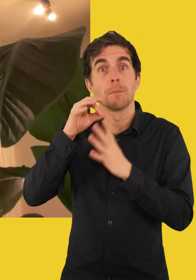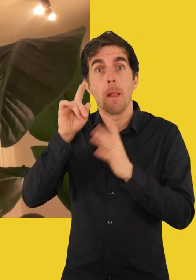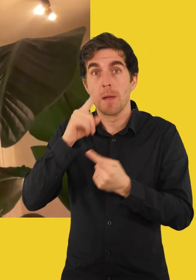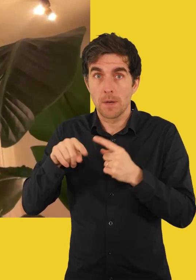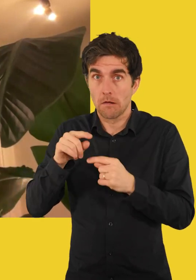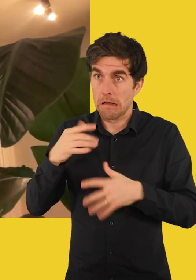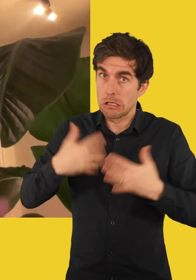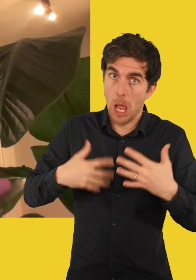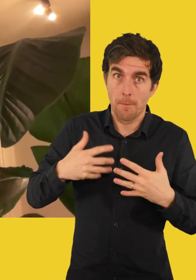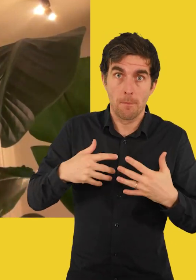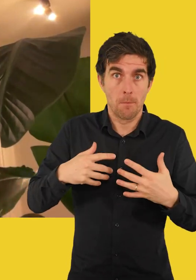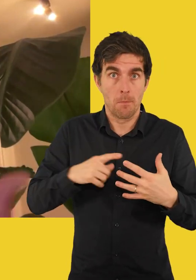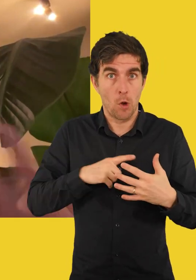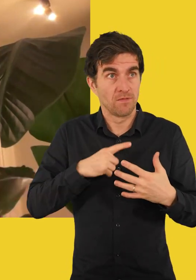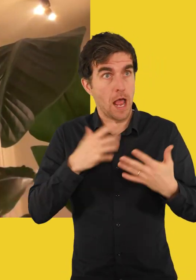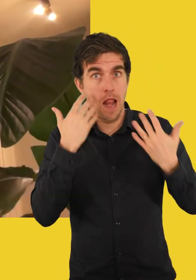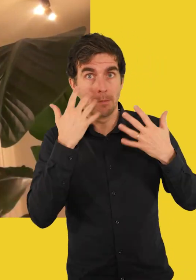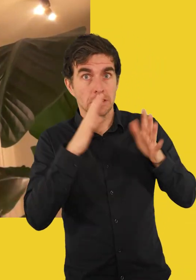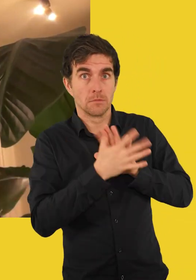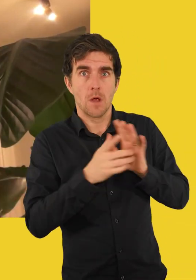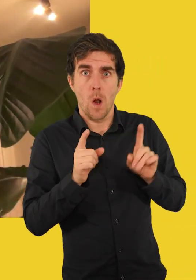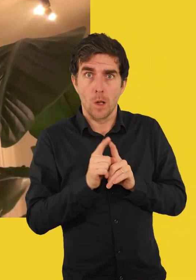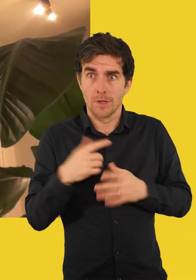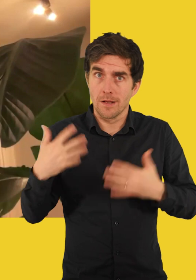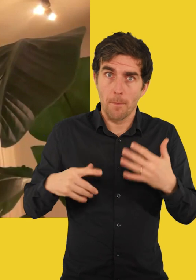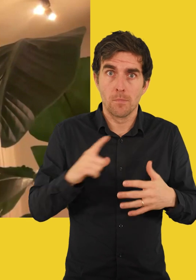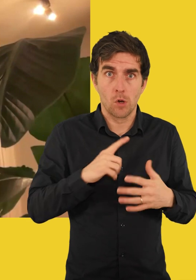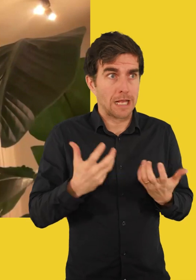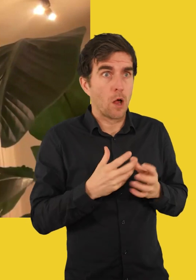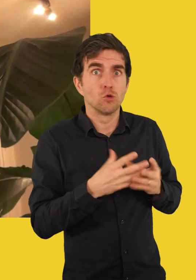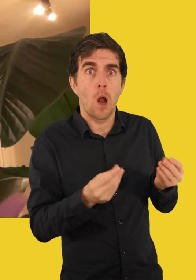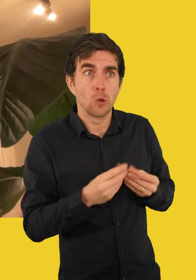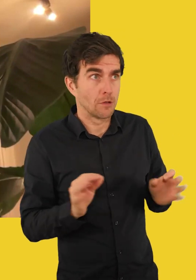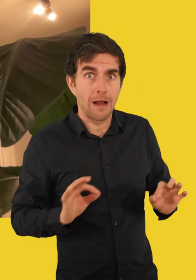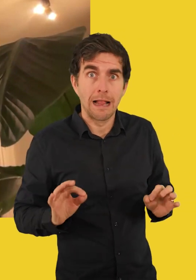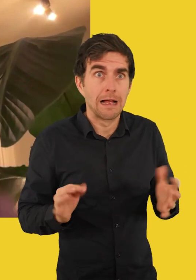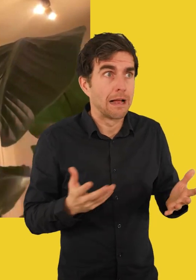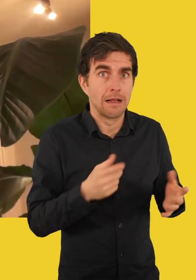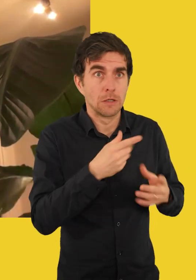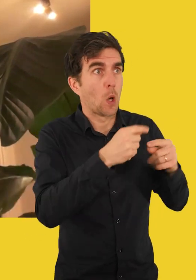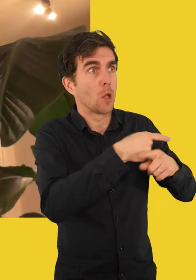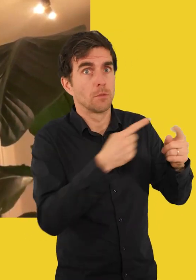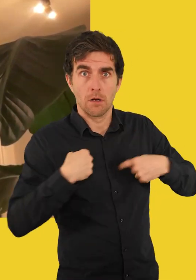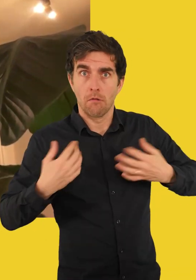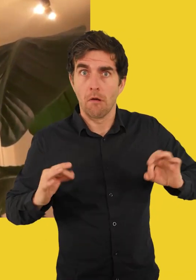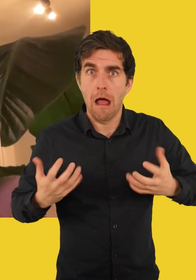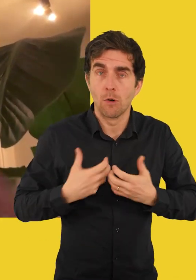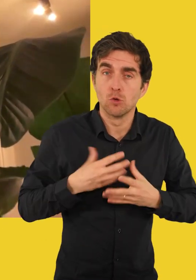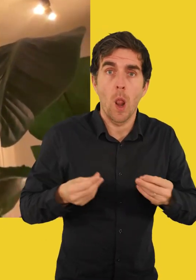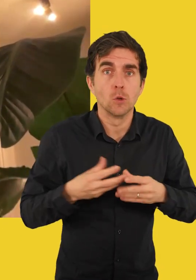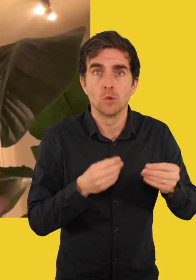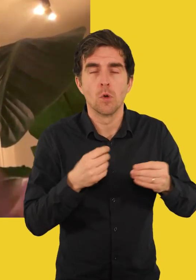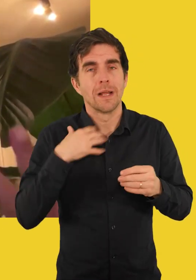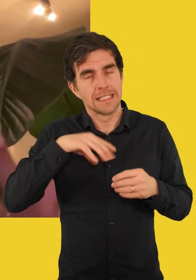are not only harmed by the climate crisis itself, but they're also harmed by the alleged solutions to it. So taking into account